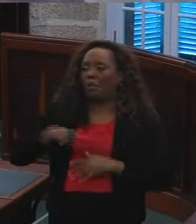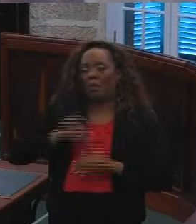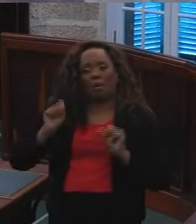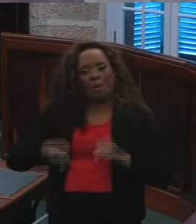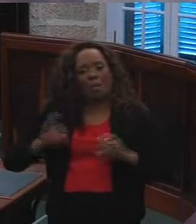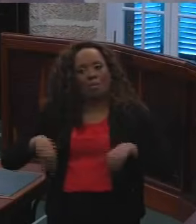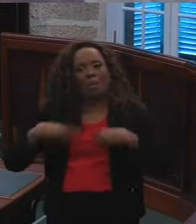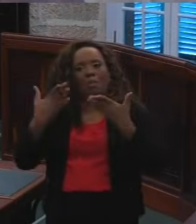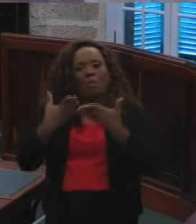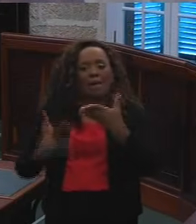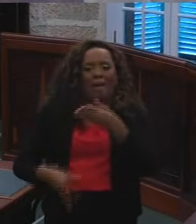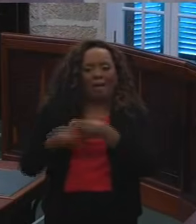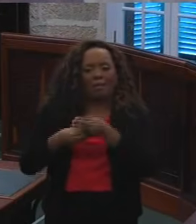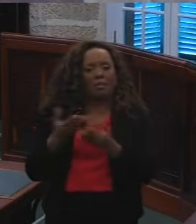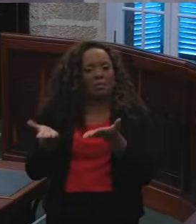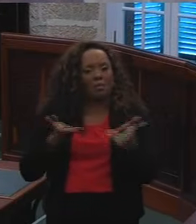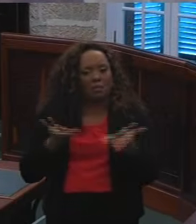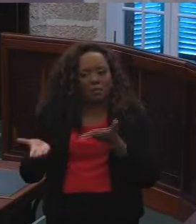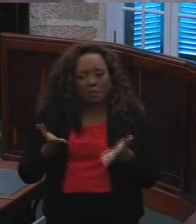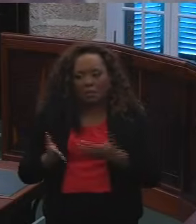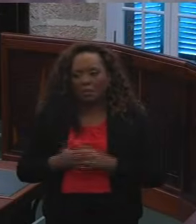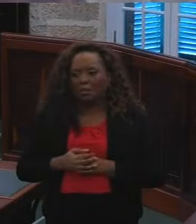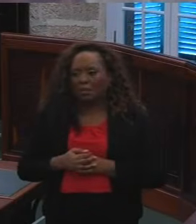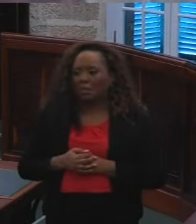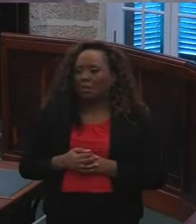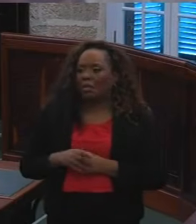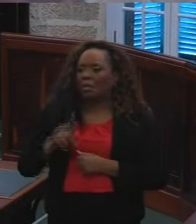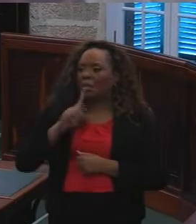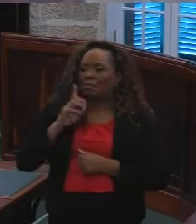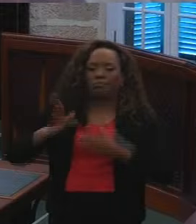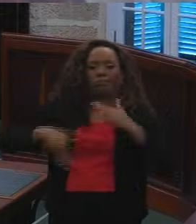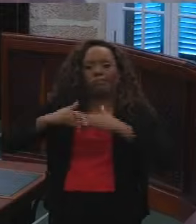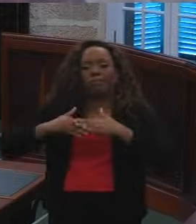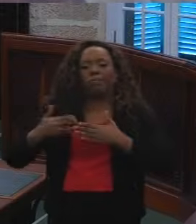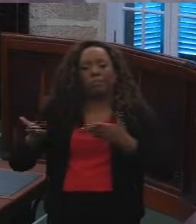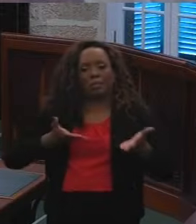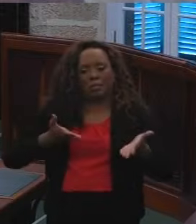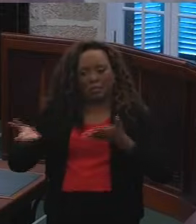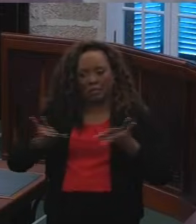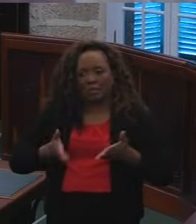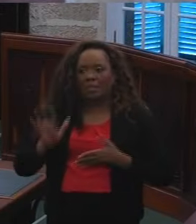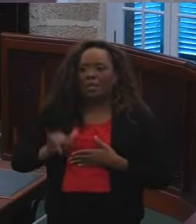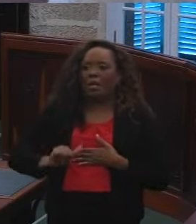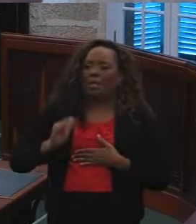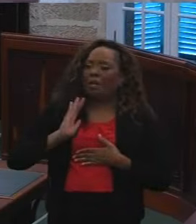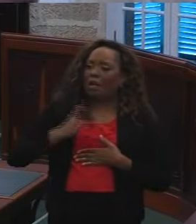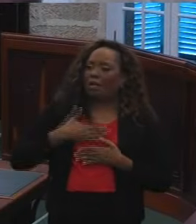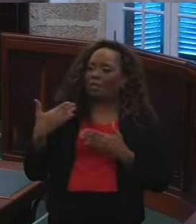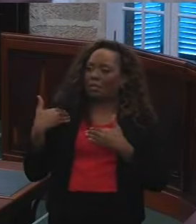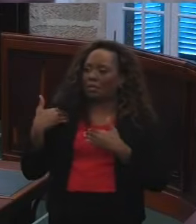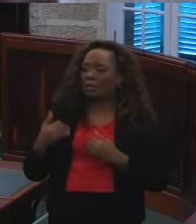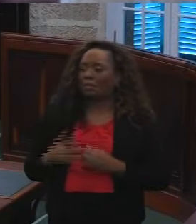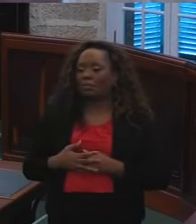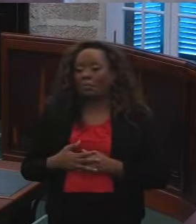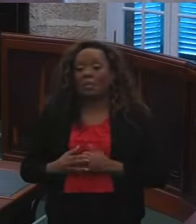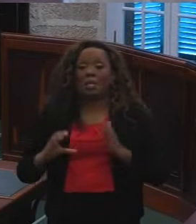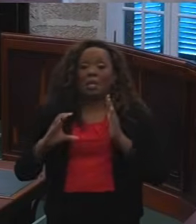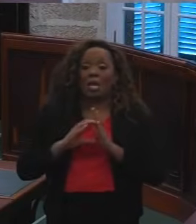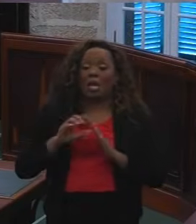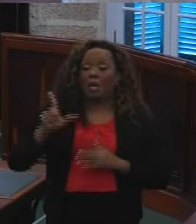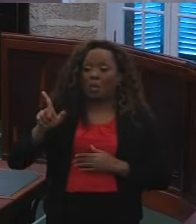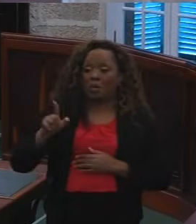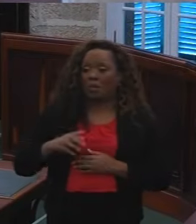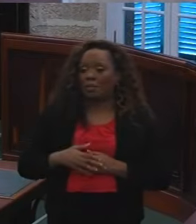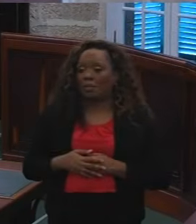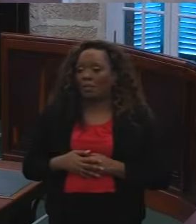other additional services, what we call the optional services, as part of our menu. Section 21 deals with registration of